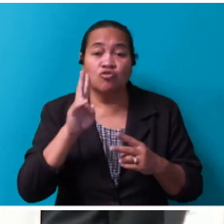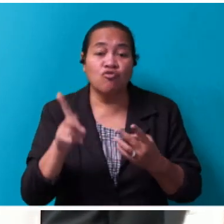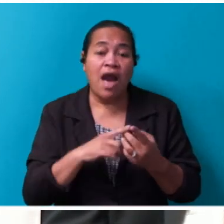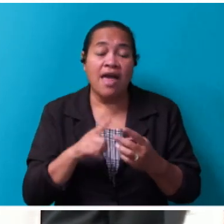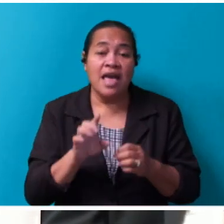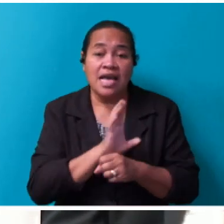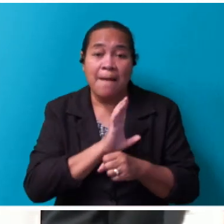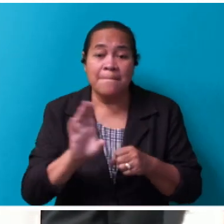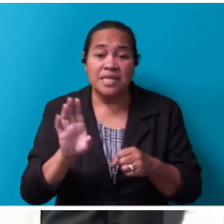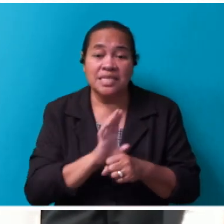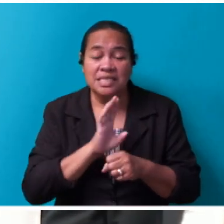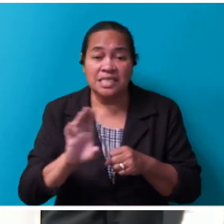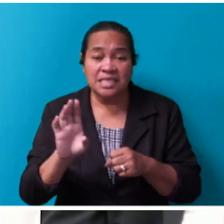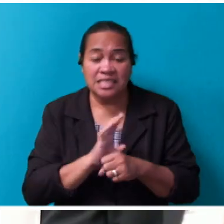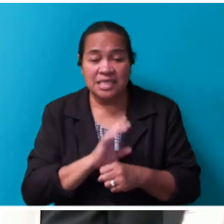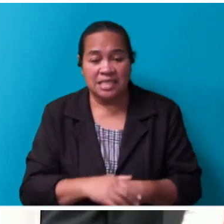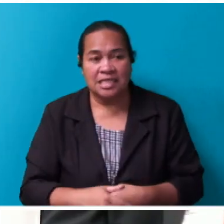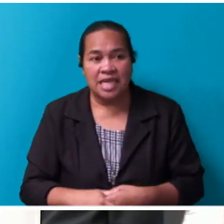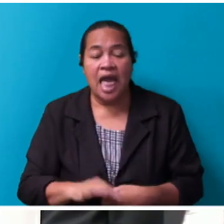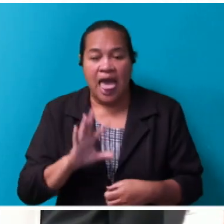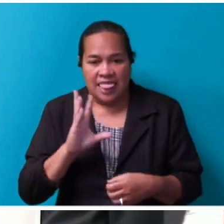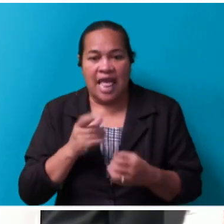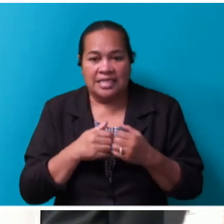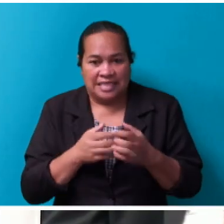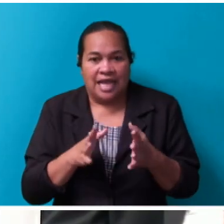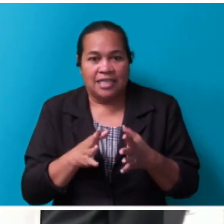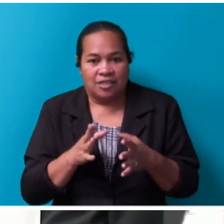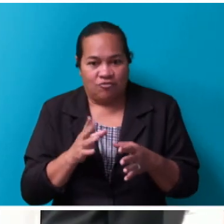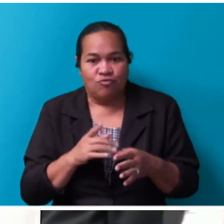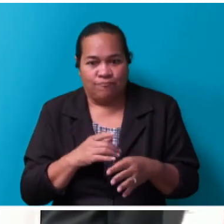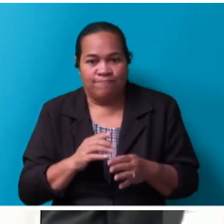Mobile Outsourcing and Pepper Advantage. They also are starting to ramp up as well.